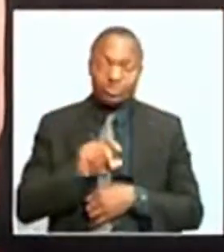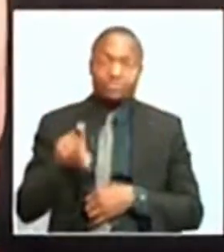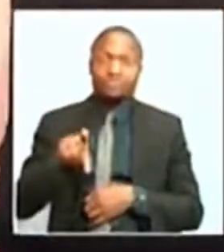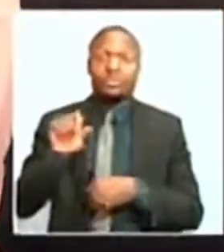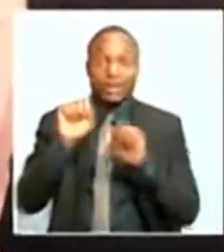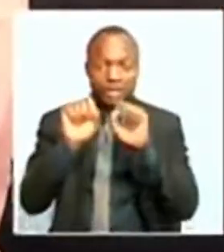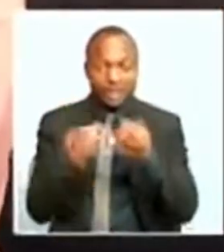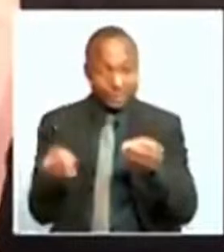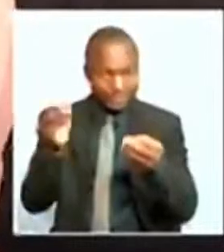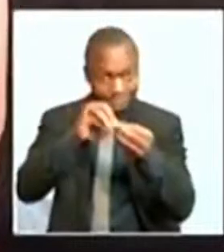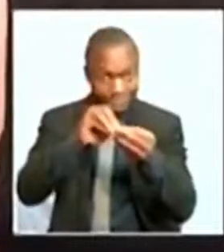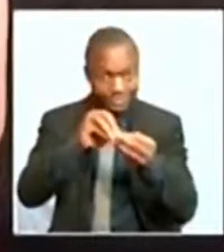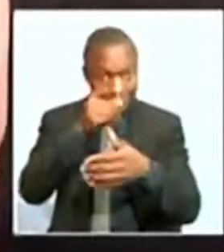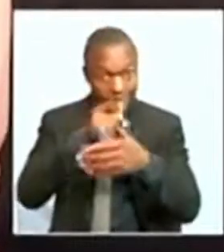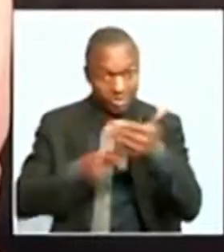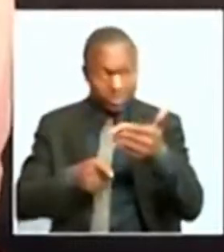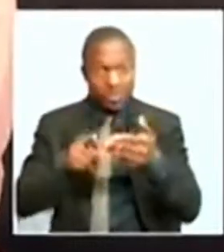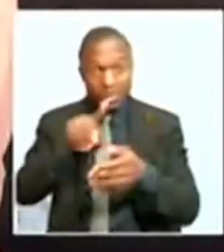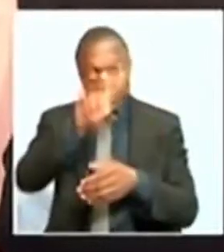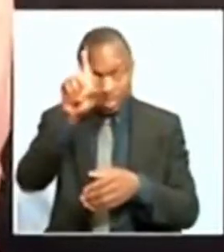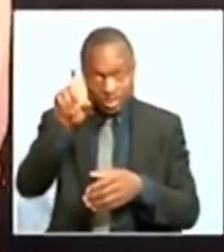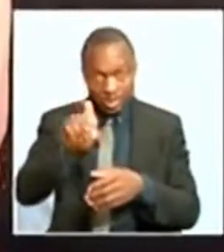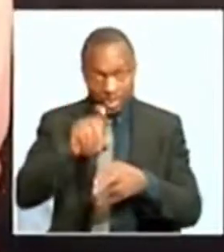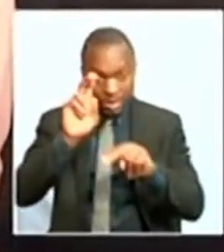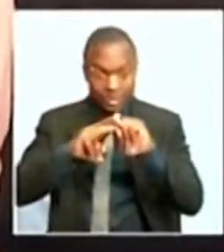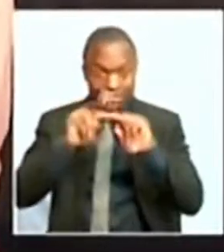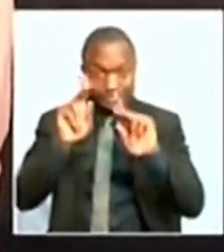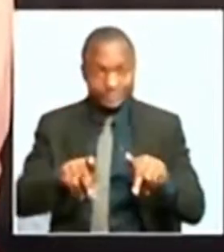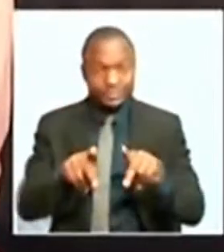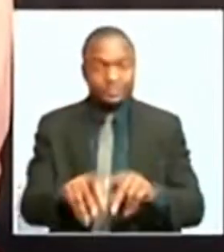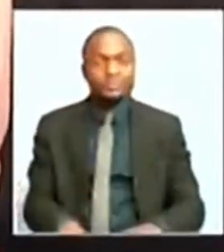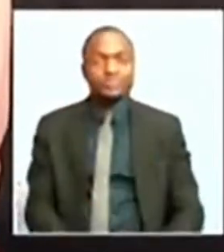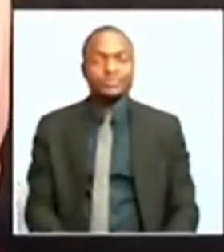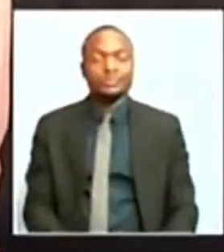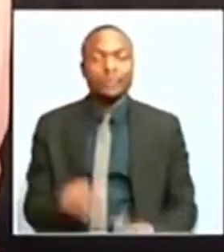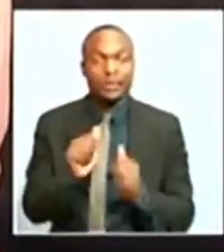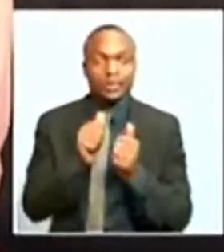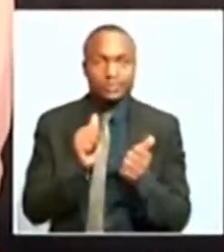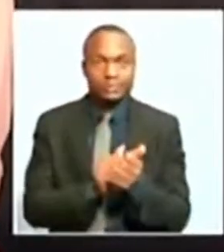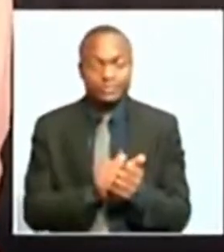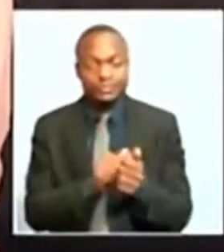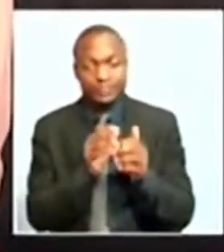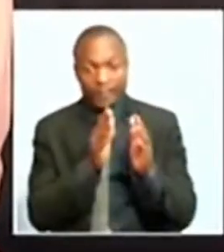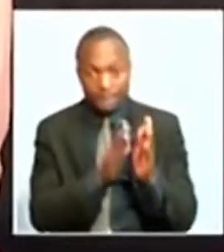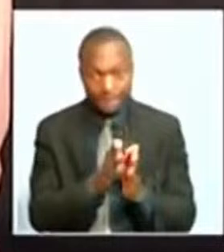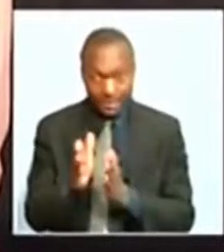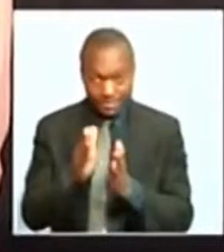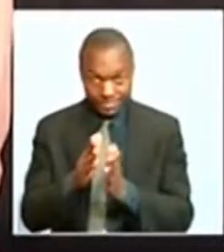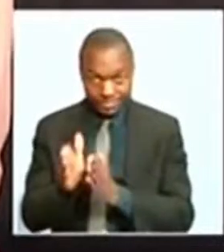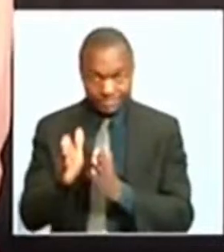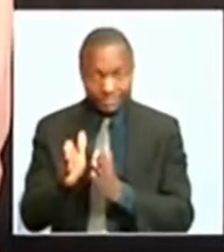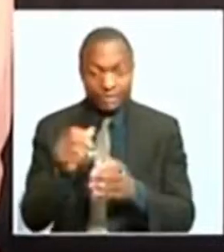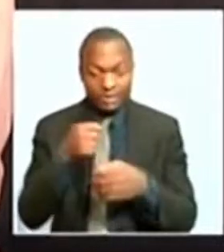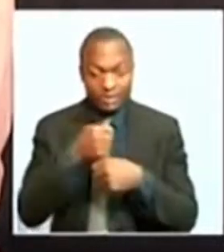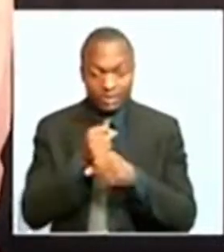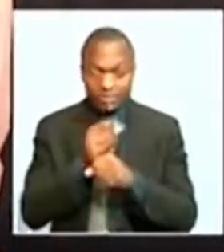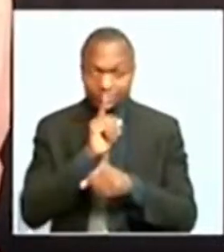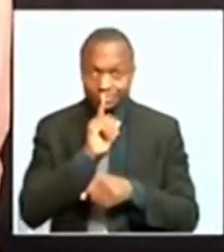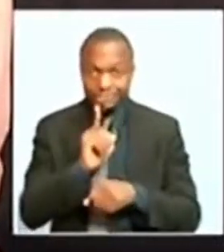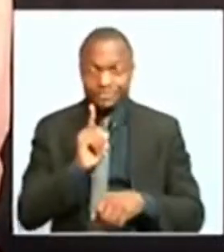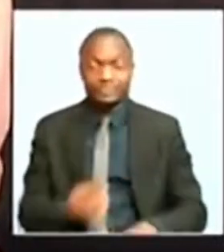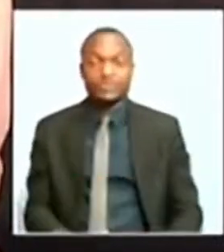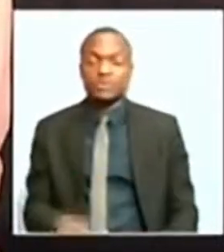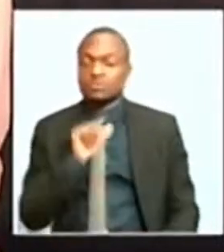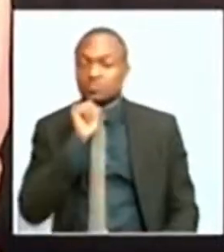add on what the question of the chairperson regarding our preparedness to ensuring that